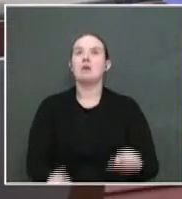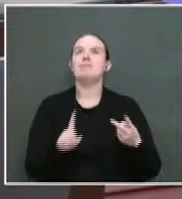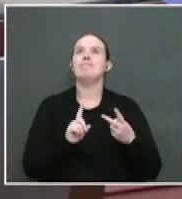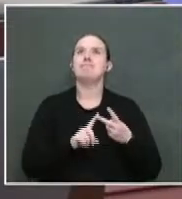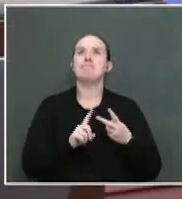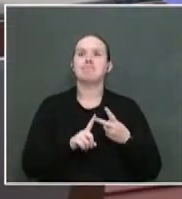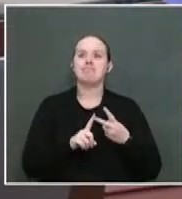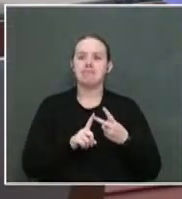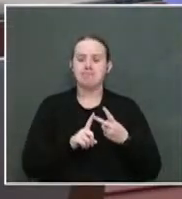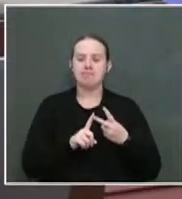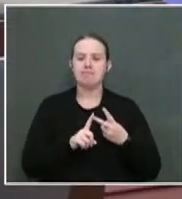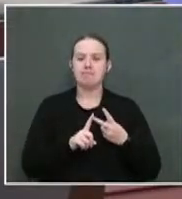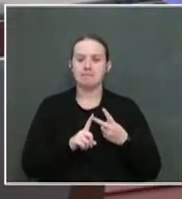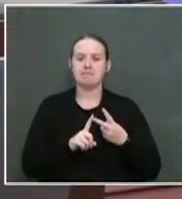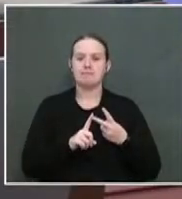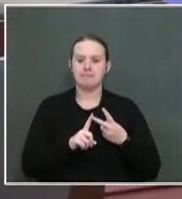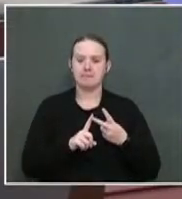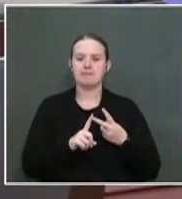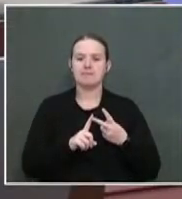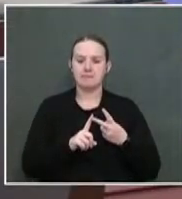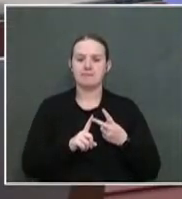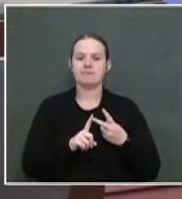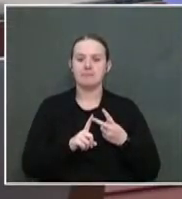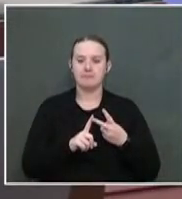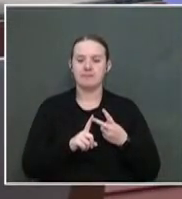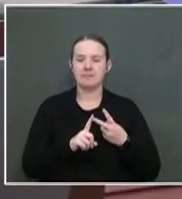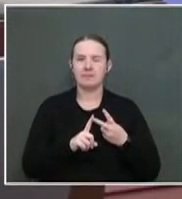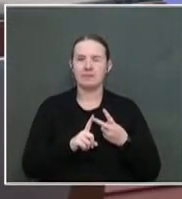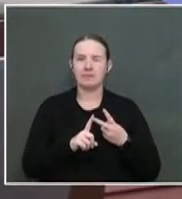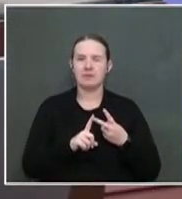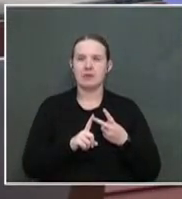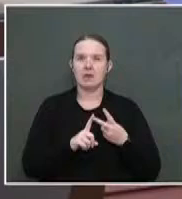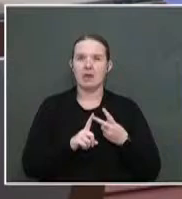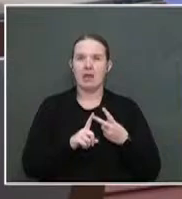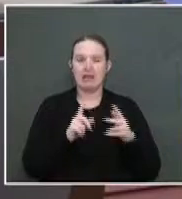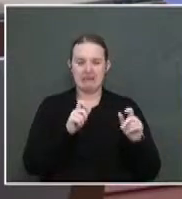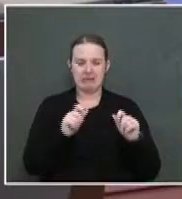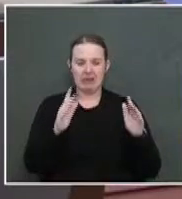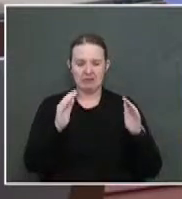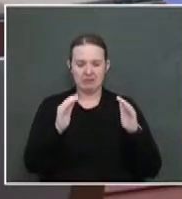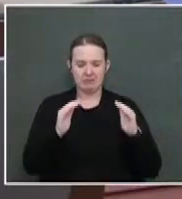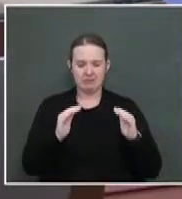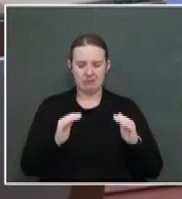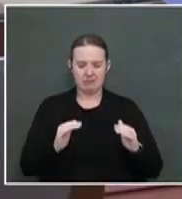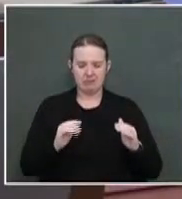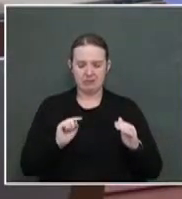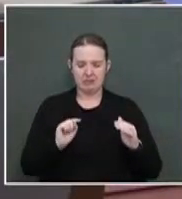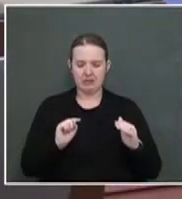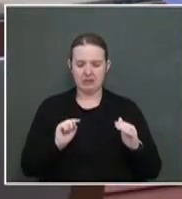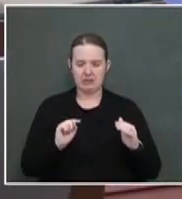is, the data, if you go a couple slides down to the